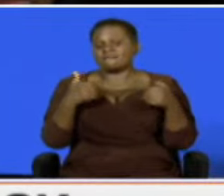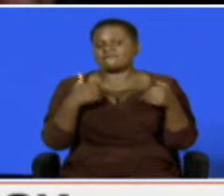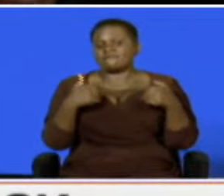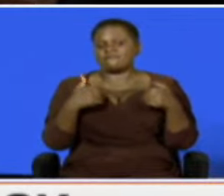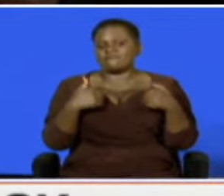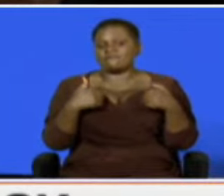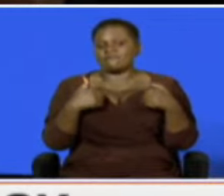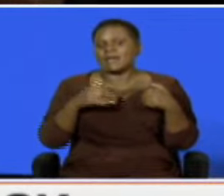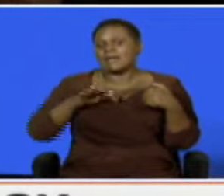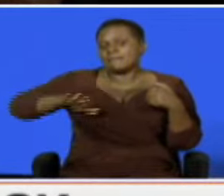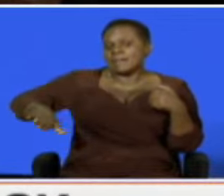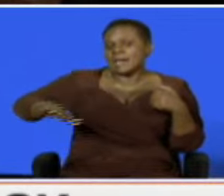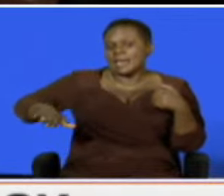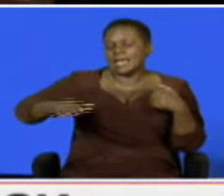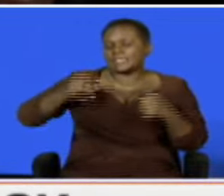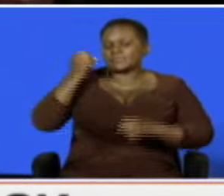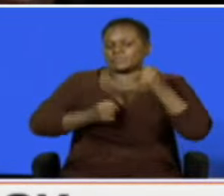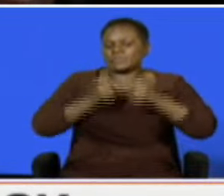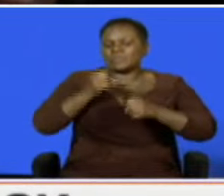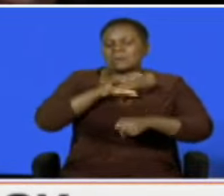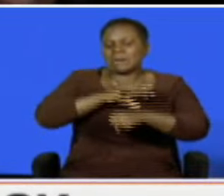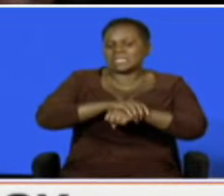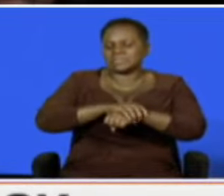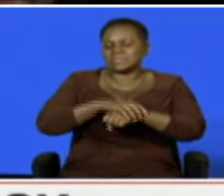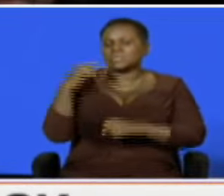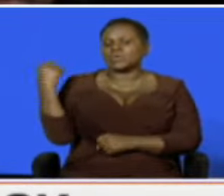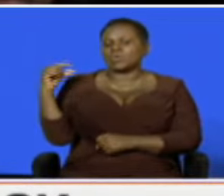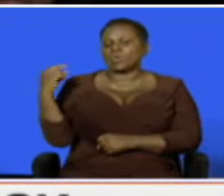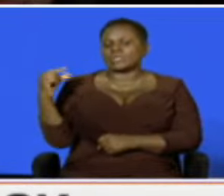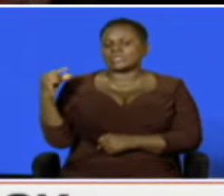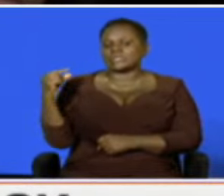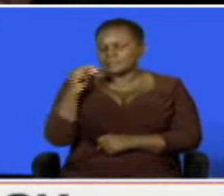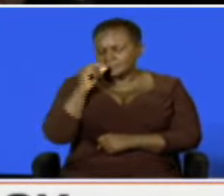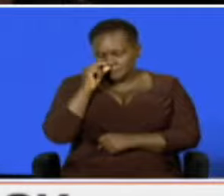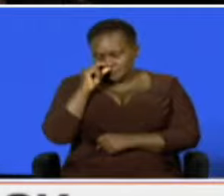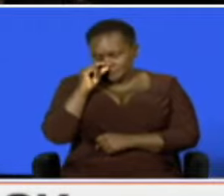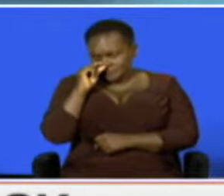that with the remaining races, we are going to get good medals.